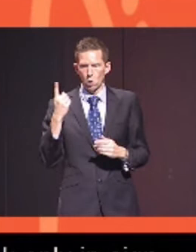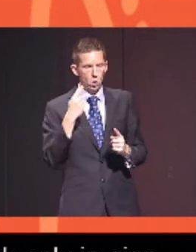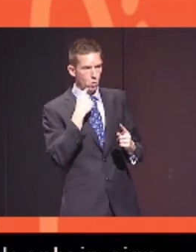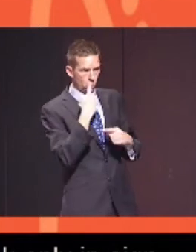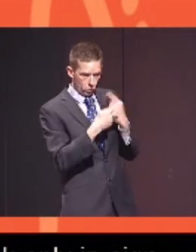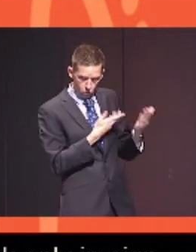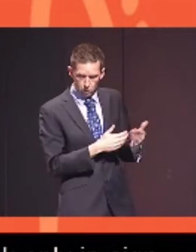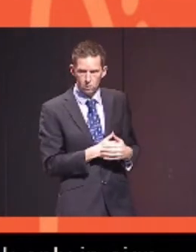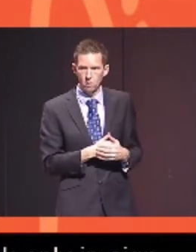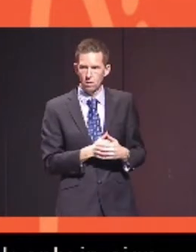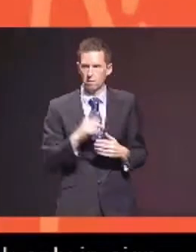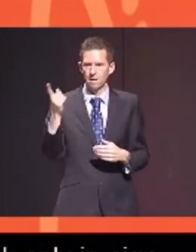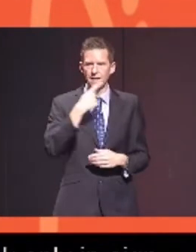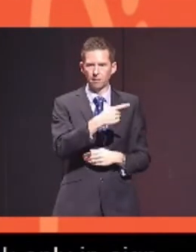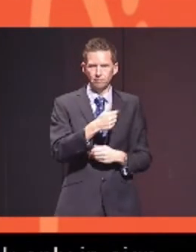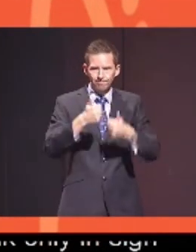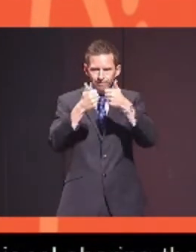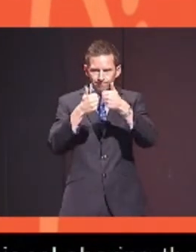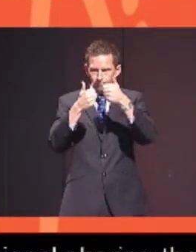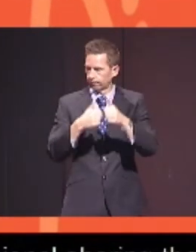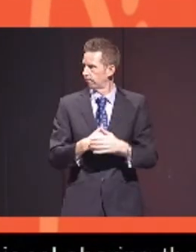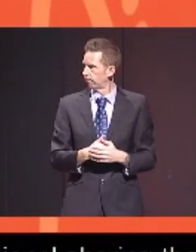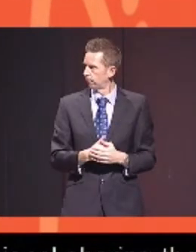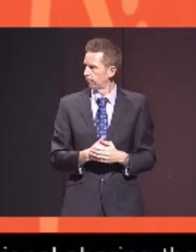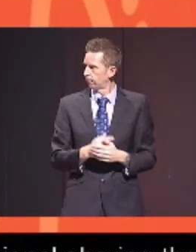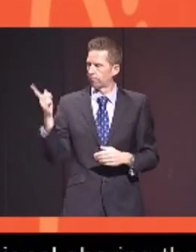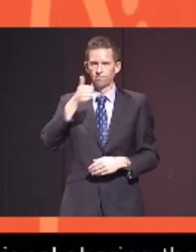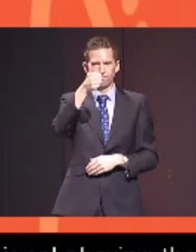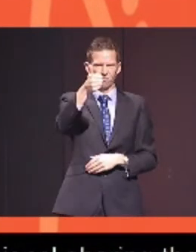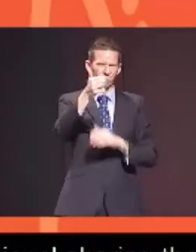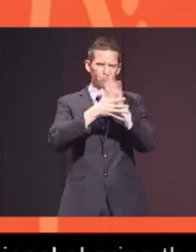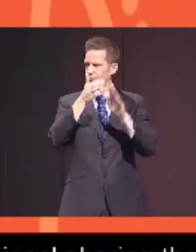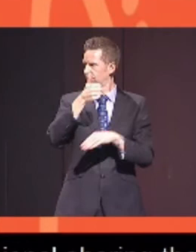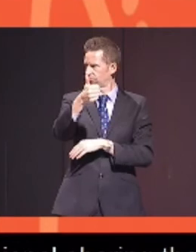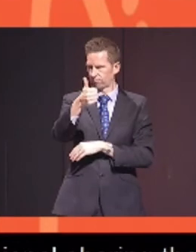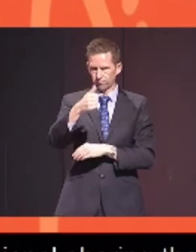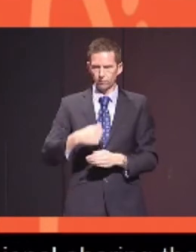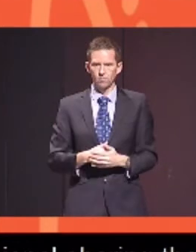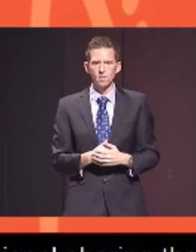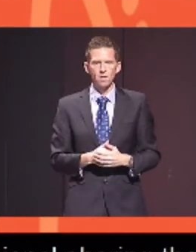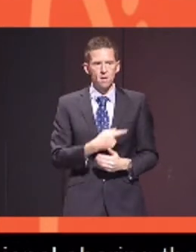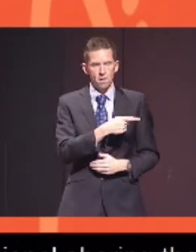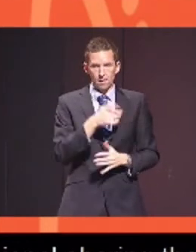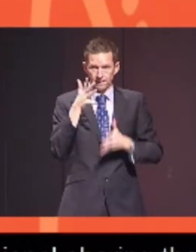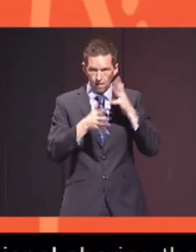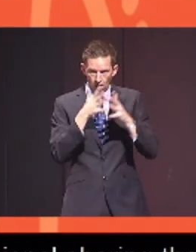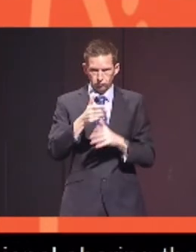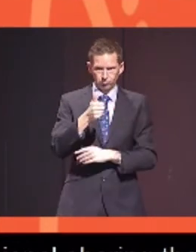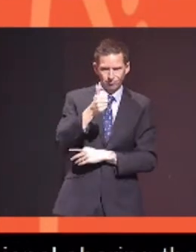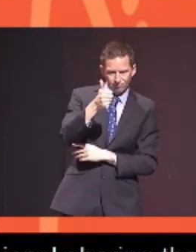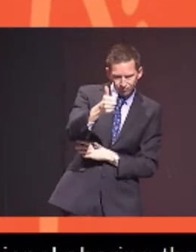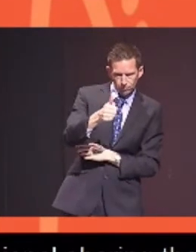him gave him a thumbs up. Can you make a thumbs up there? This. And that's